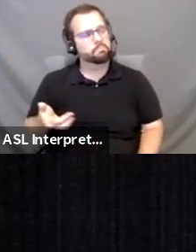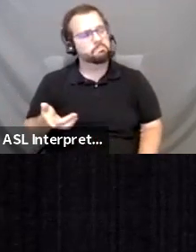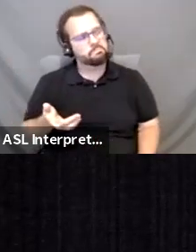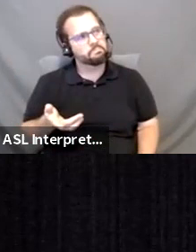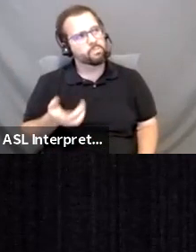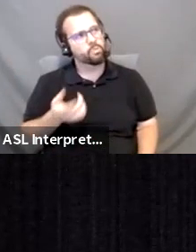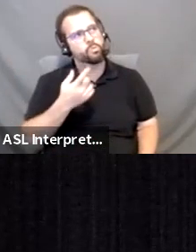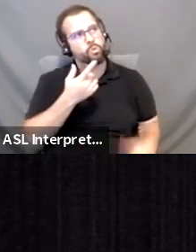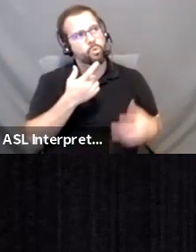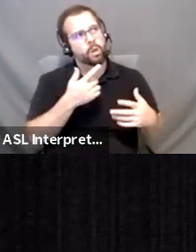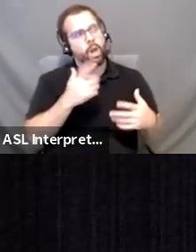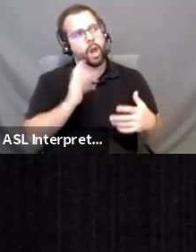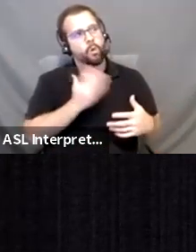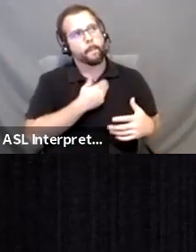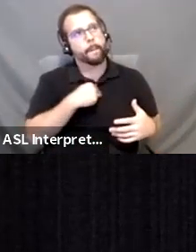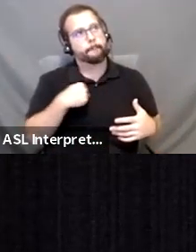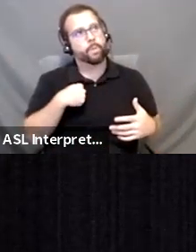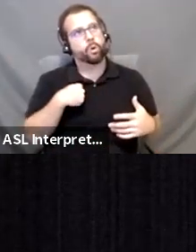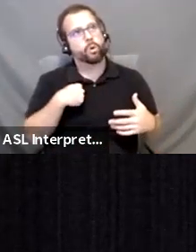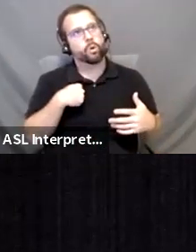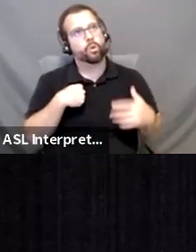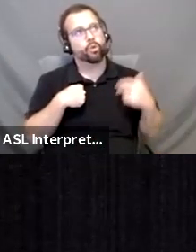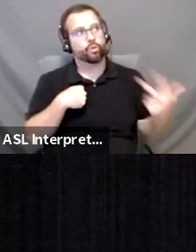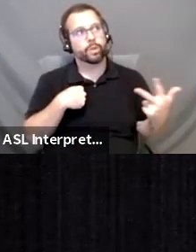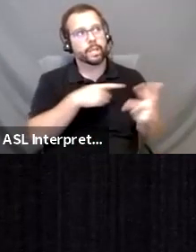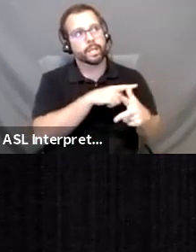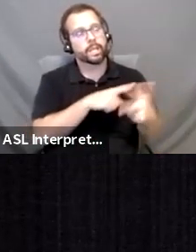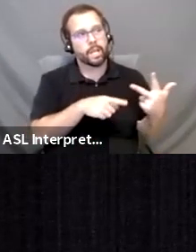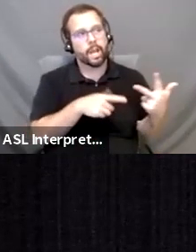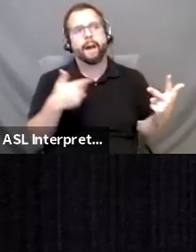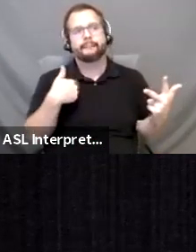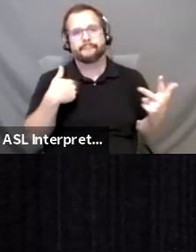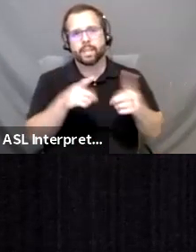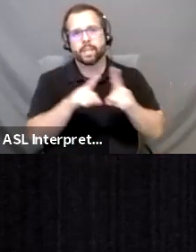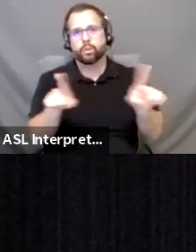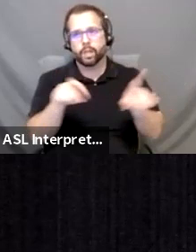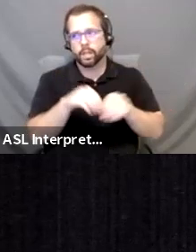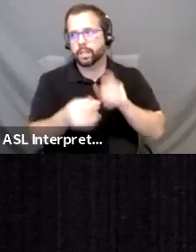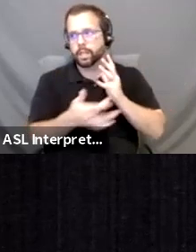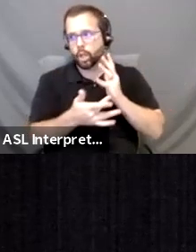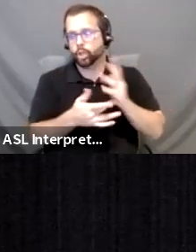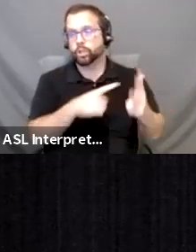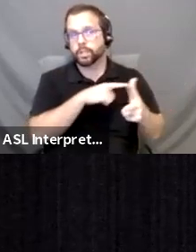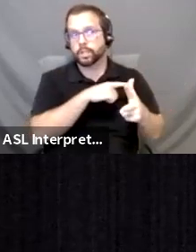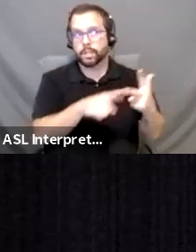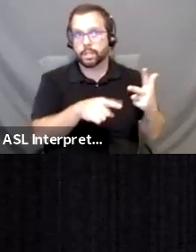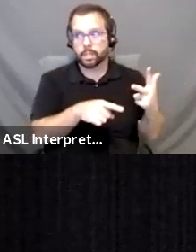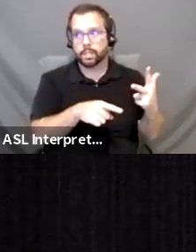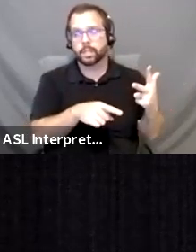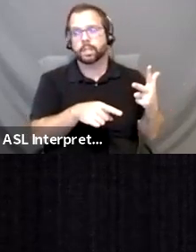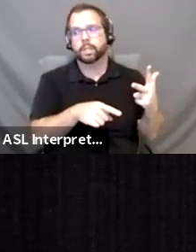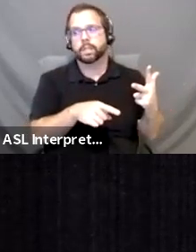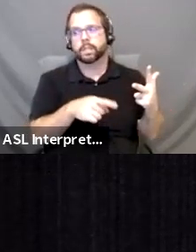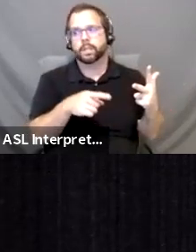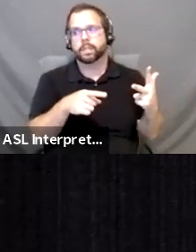our team members actually have a degree in technology. So they were really able to bring it all together. All of us had